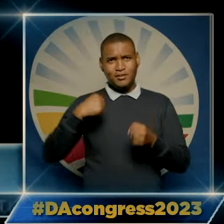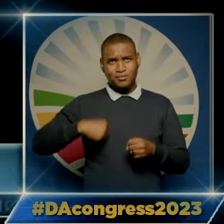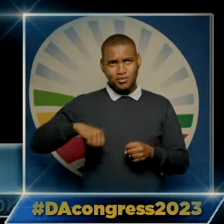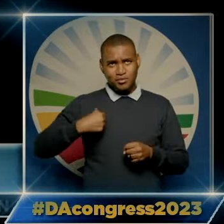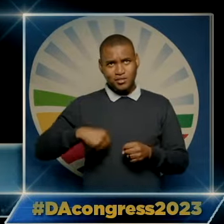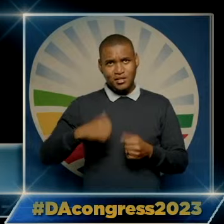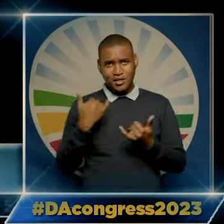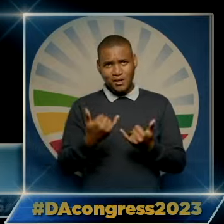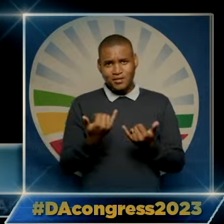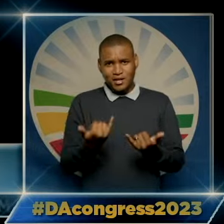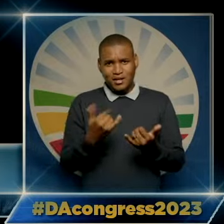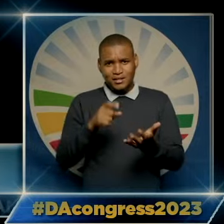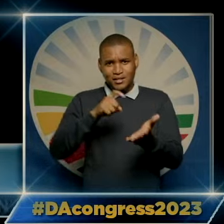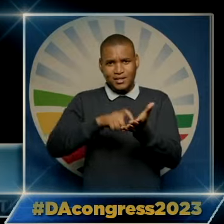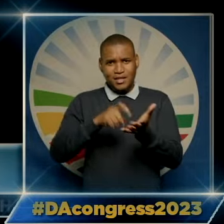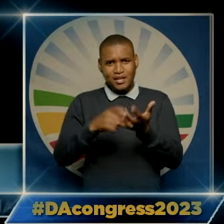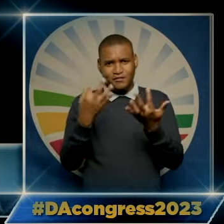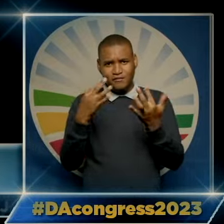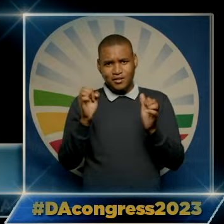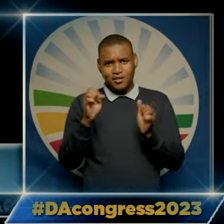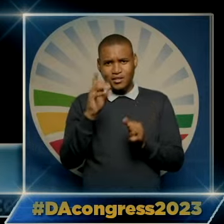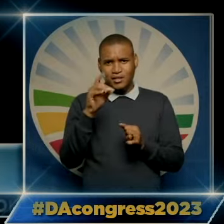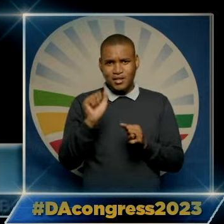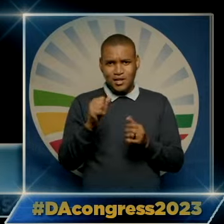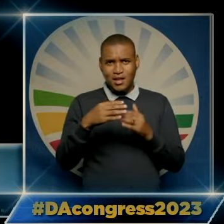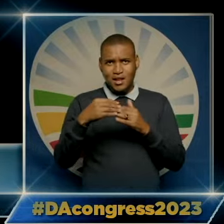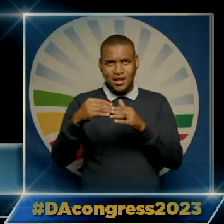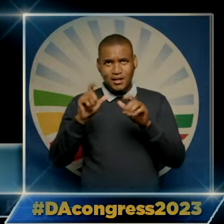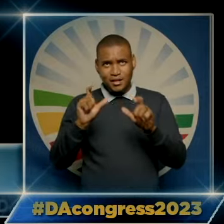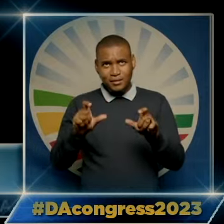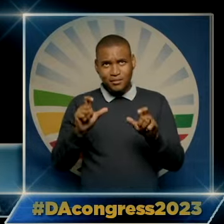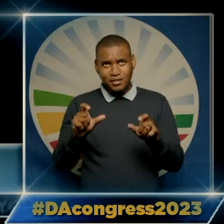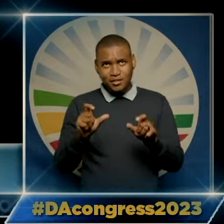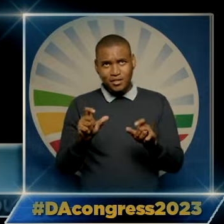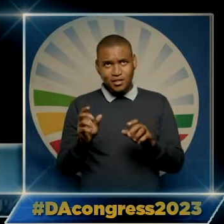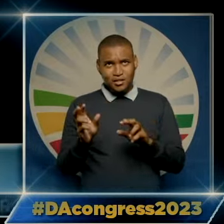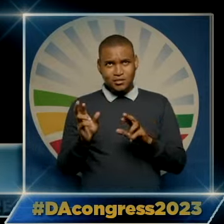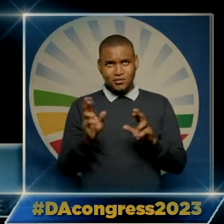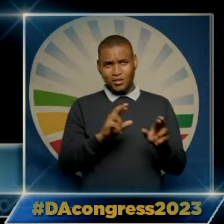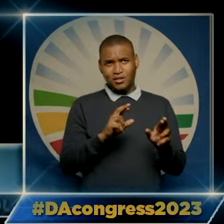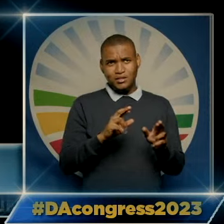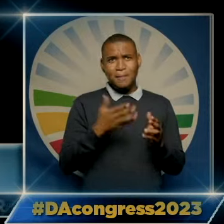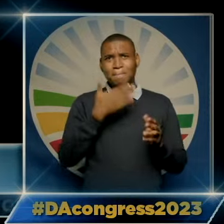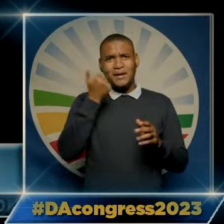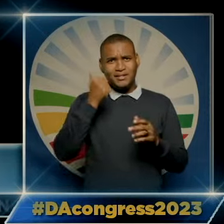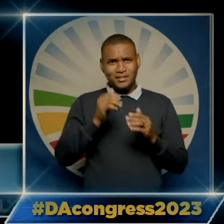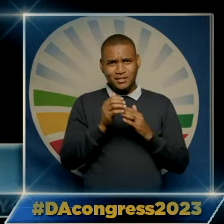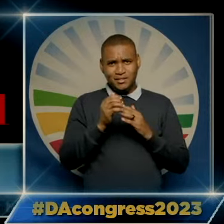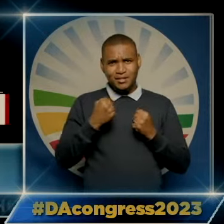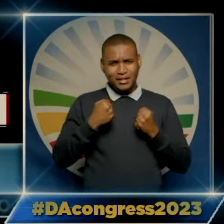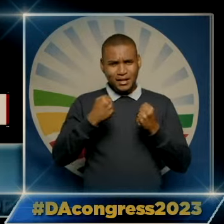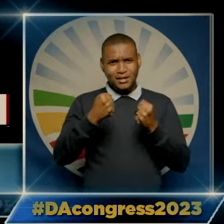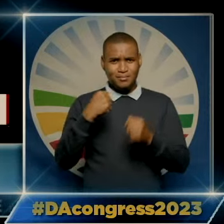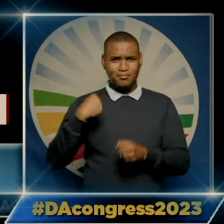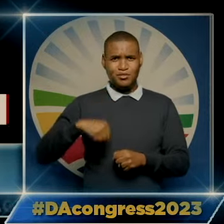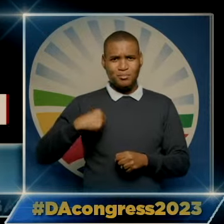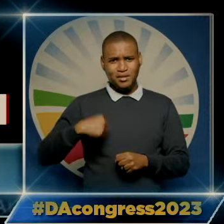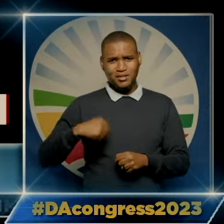debt-free. DA-led Midvaal is rated the best-run municipality in Gauteng and